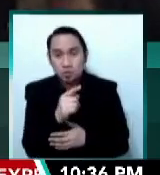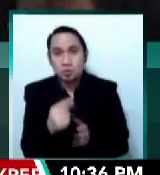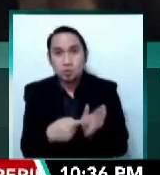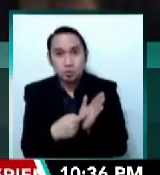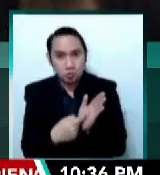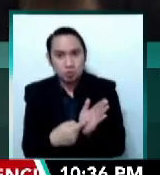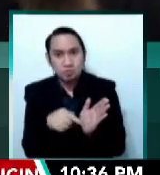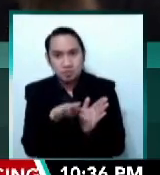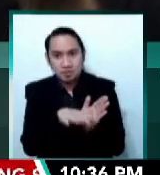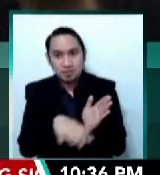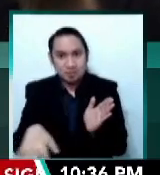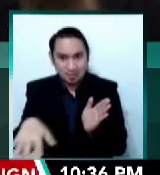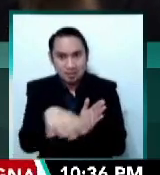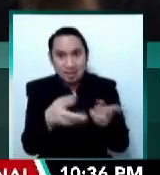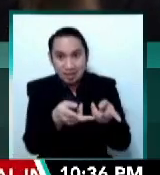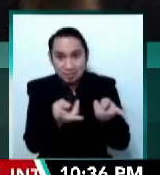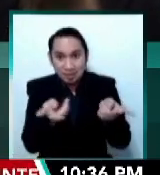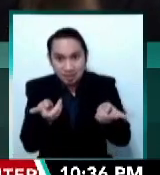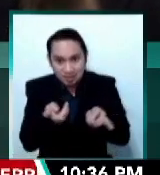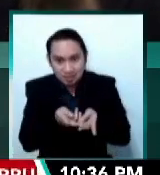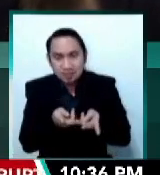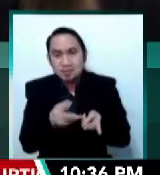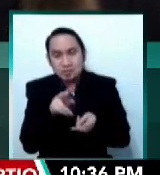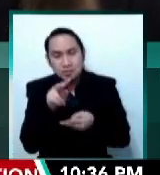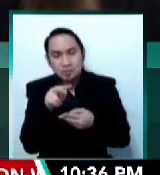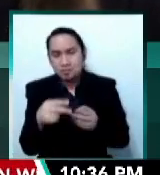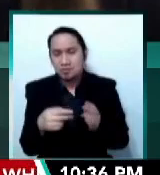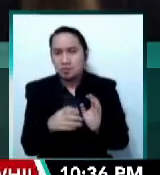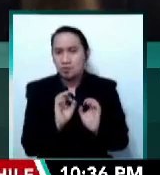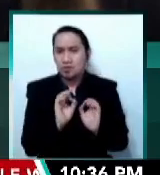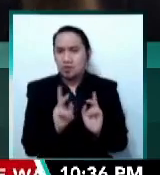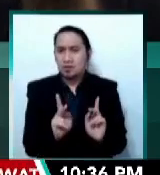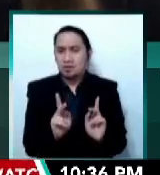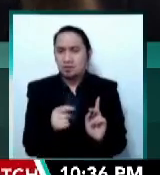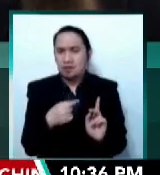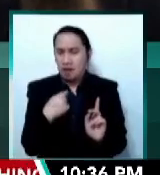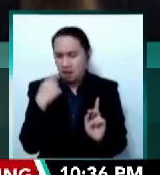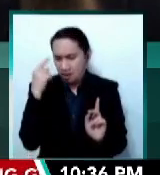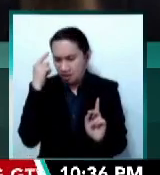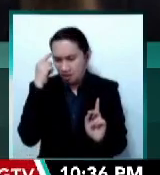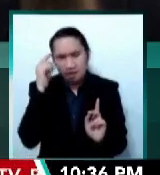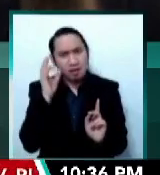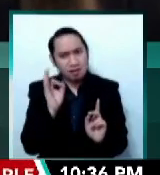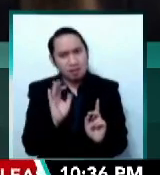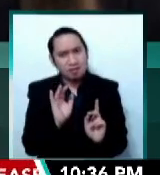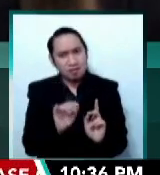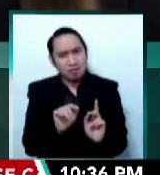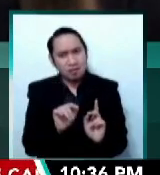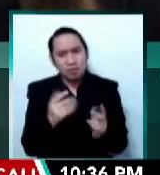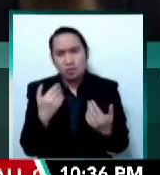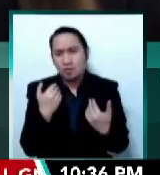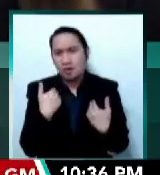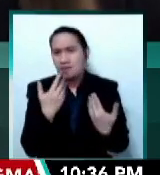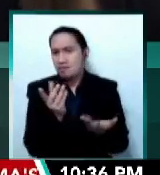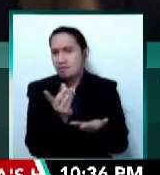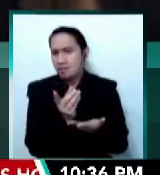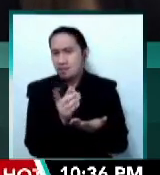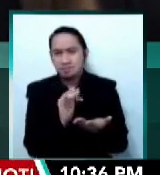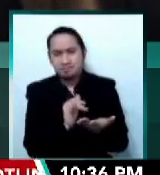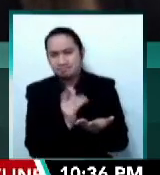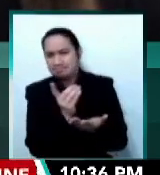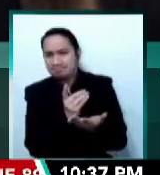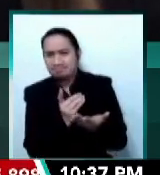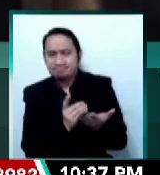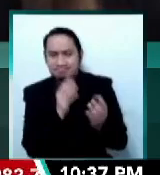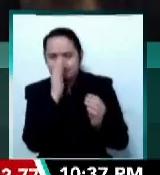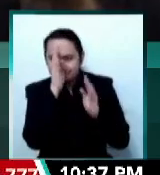then there, from there, I decided to design based on the aquascape that I had